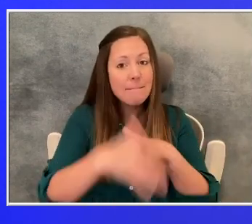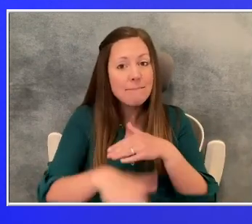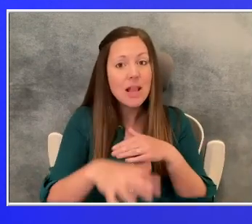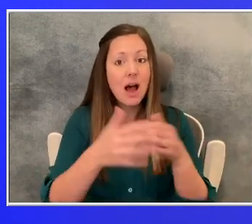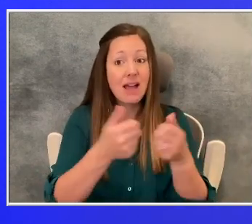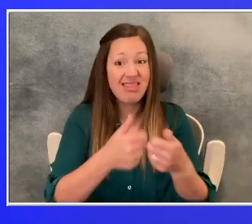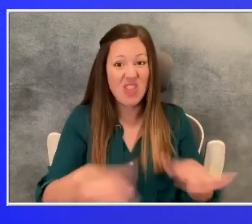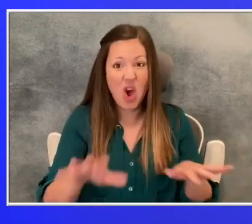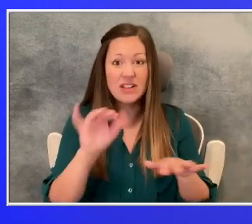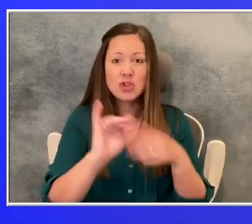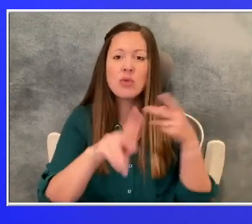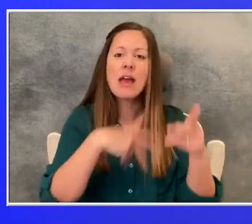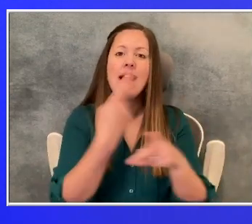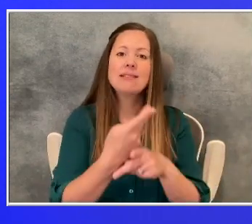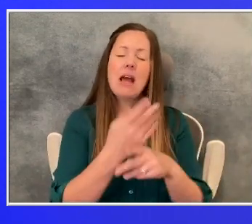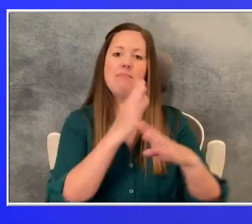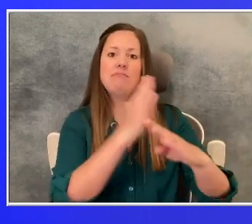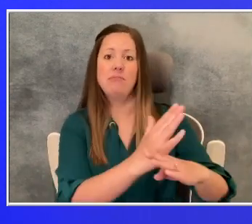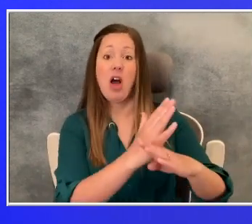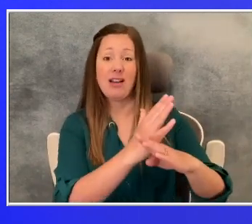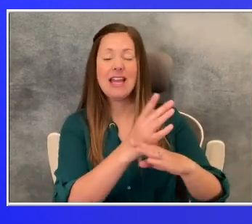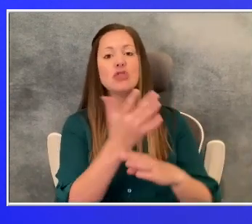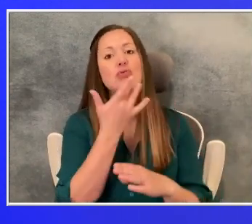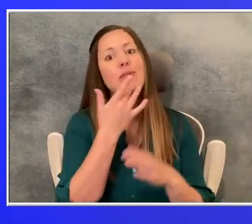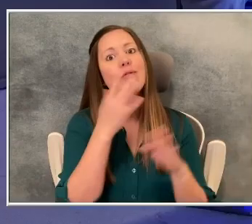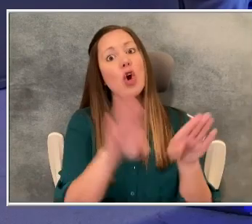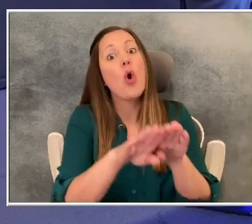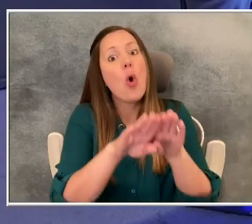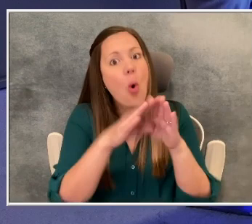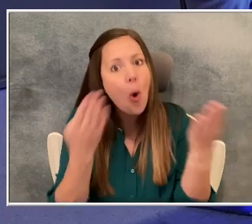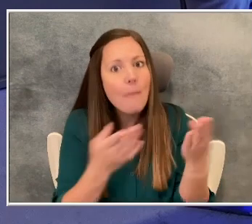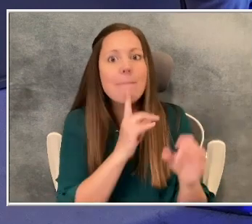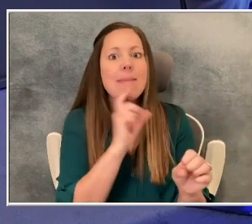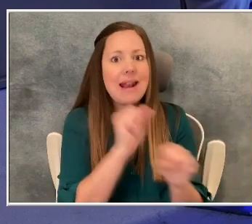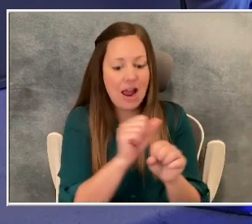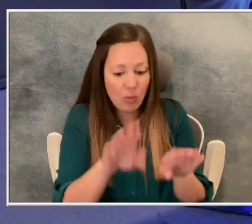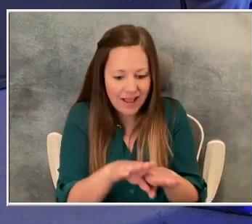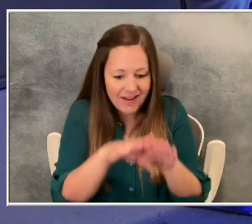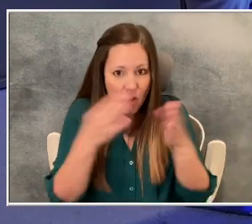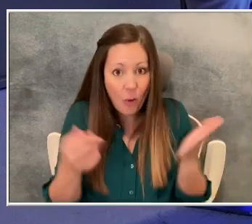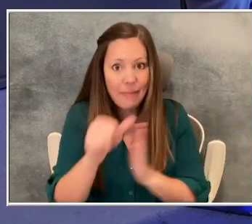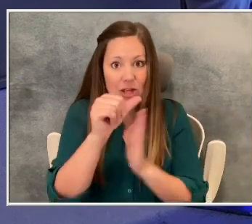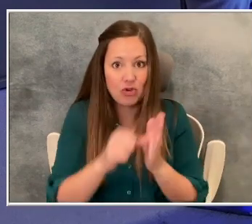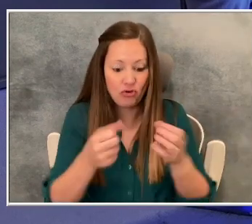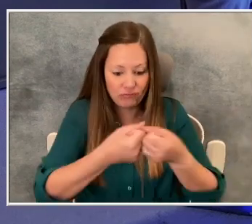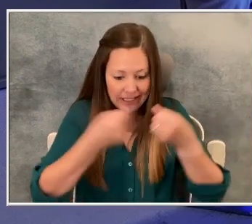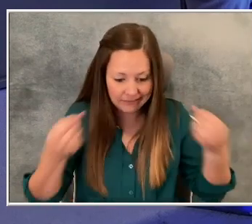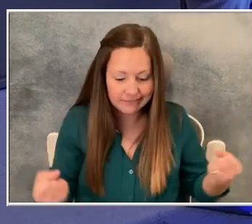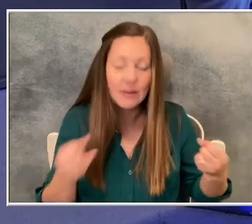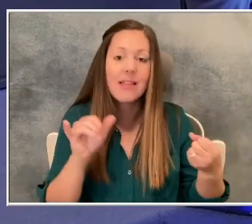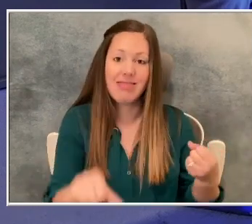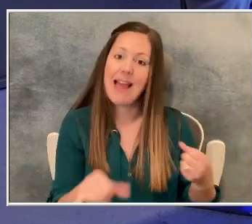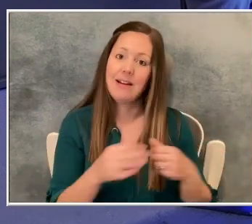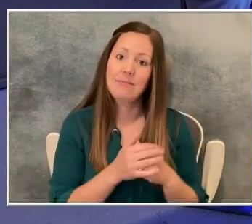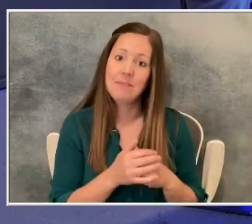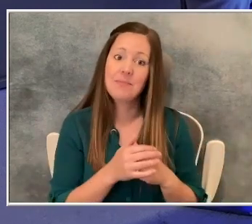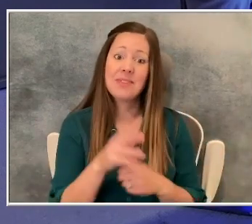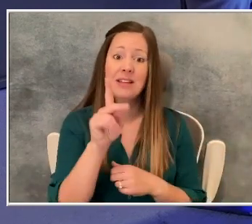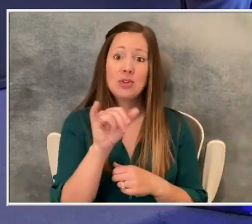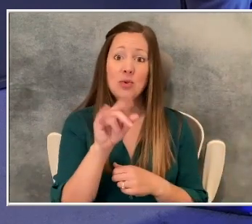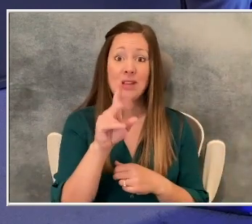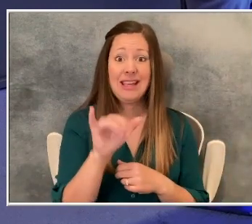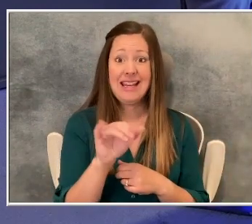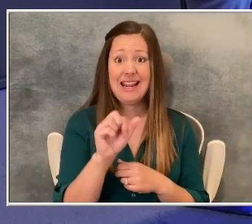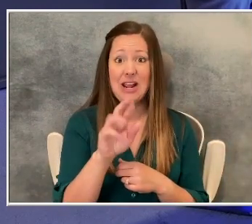kind of blockage up to the level of the kidney arteries, I prefer open surgery for that. Okay, so the kidney arteries sound that's pretty important, Sheryl, and I bet you wanted to keep